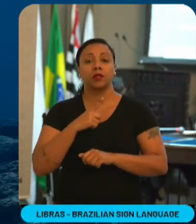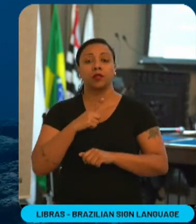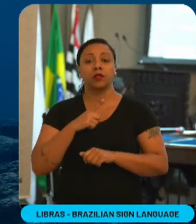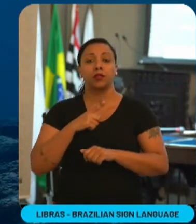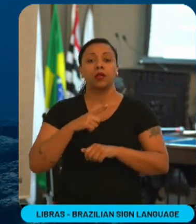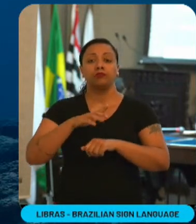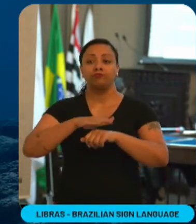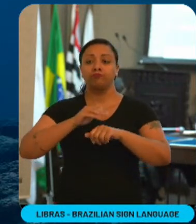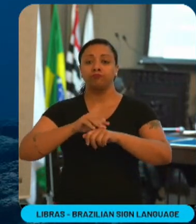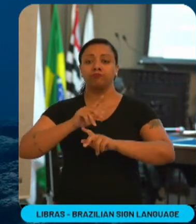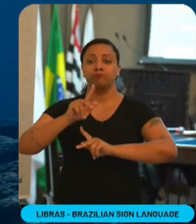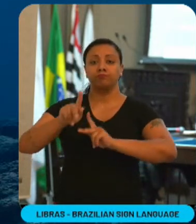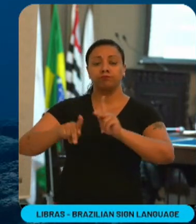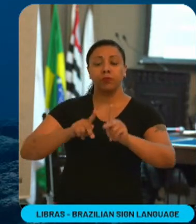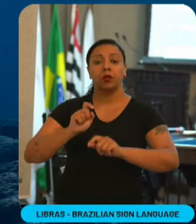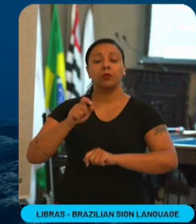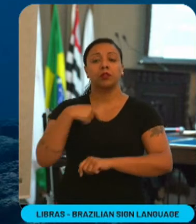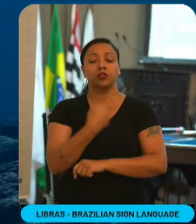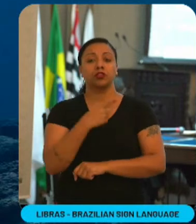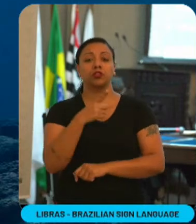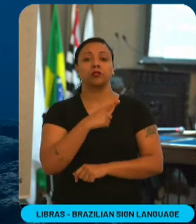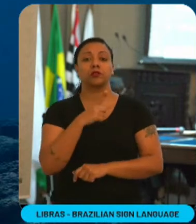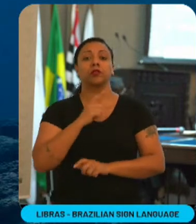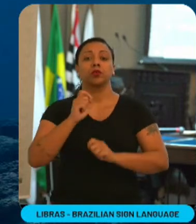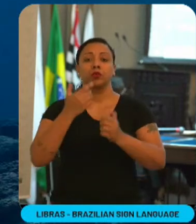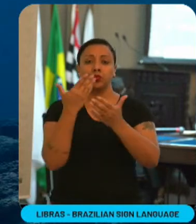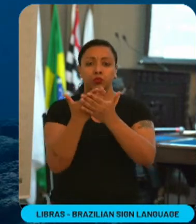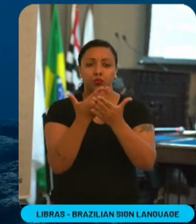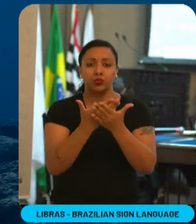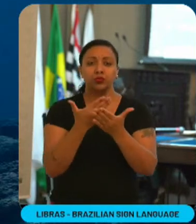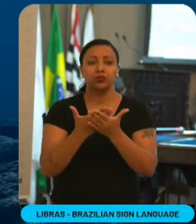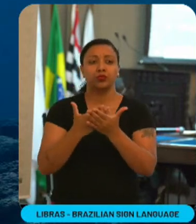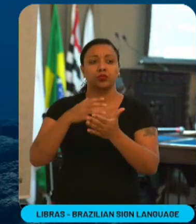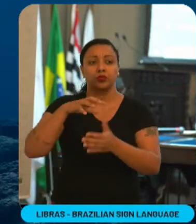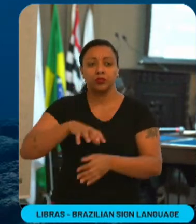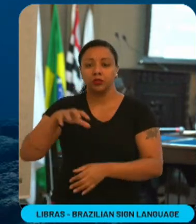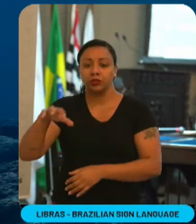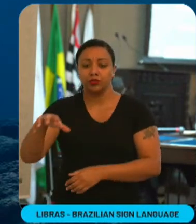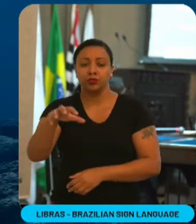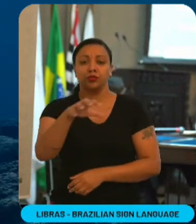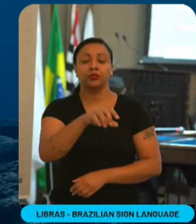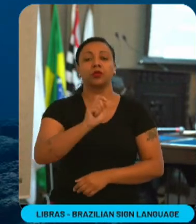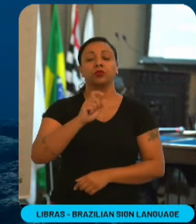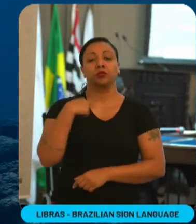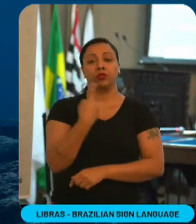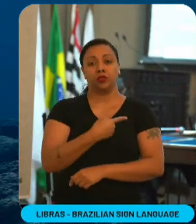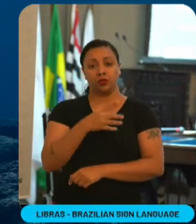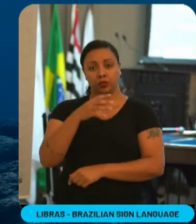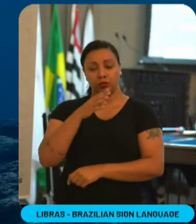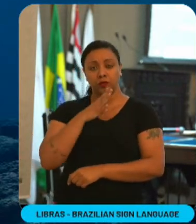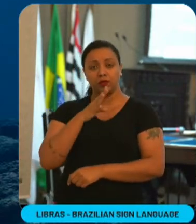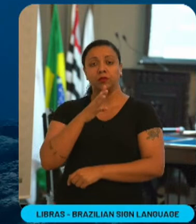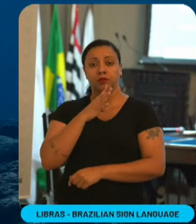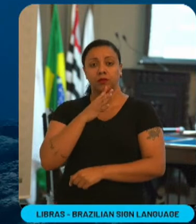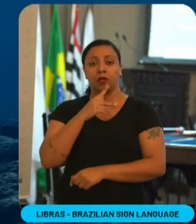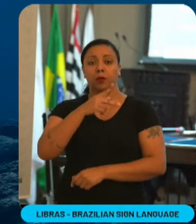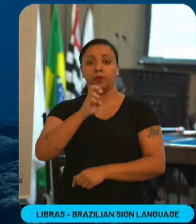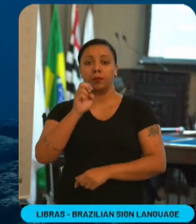is starting to studying about having public